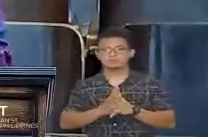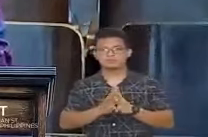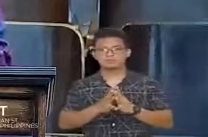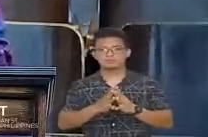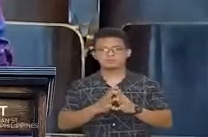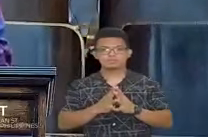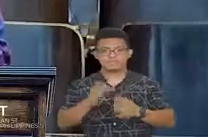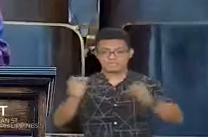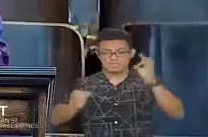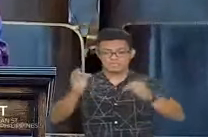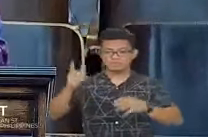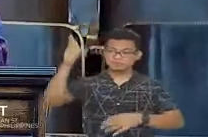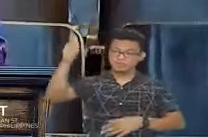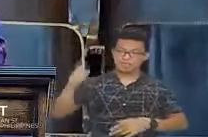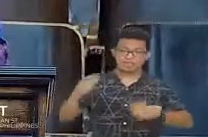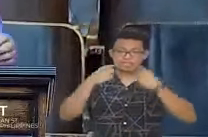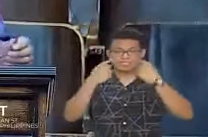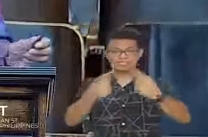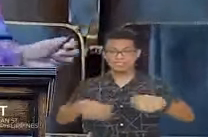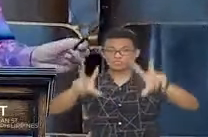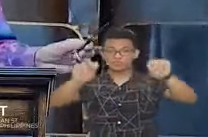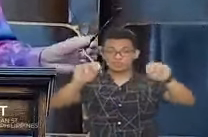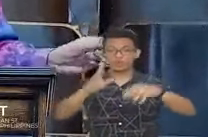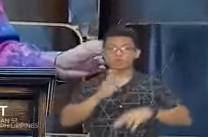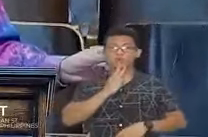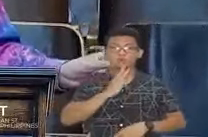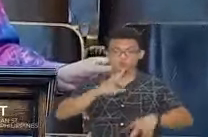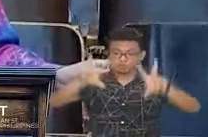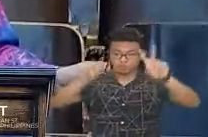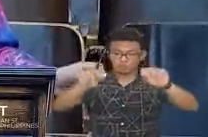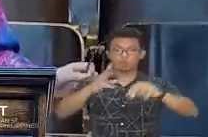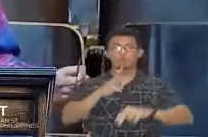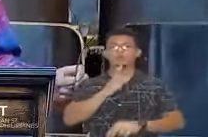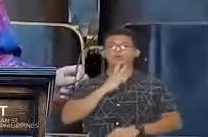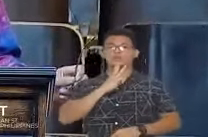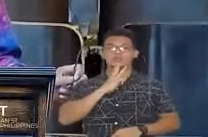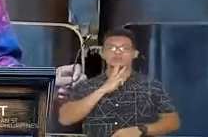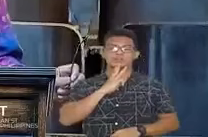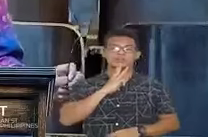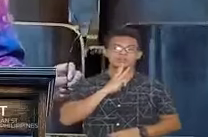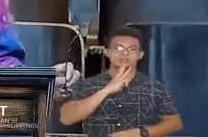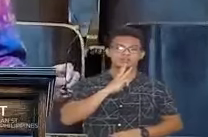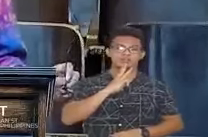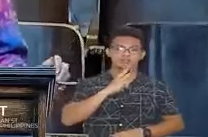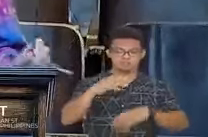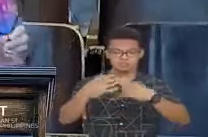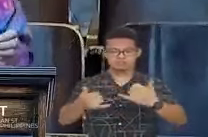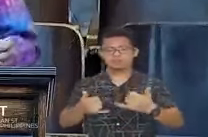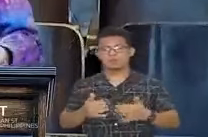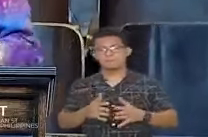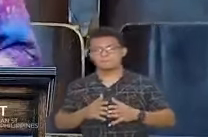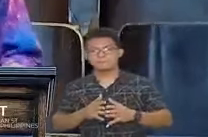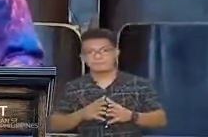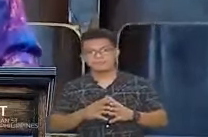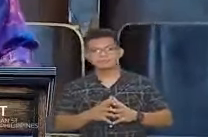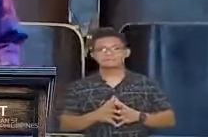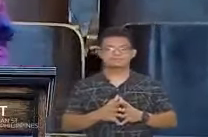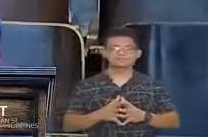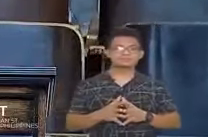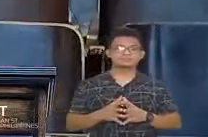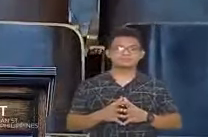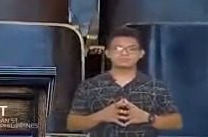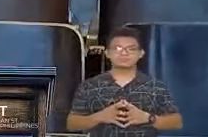Listen carefully. If God says there is no water, there is no water. Now,